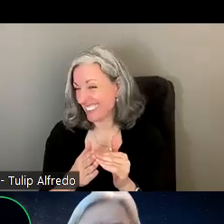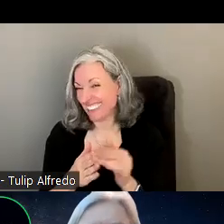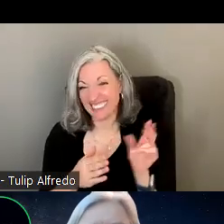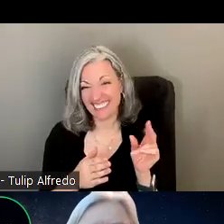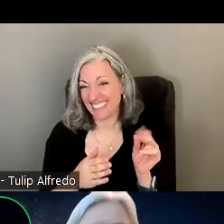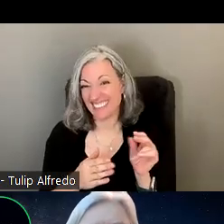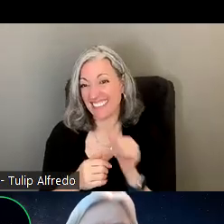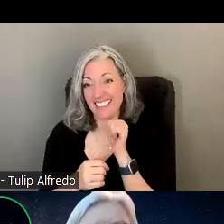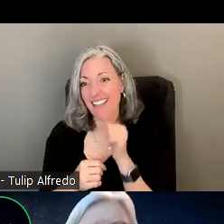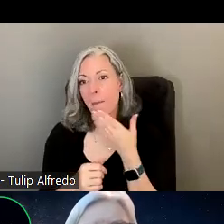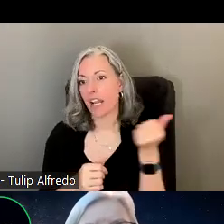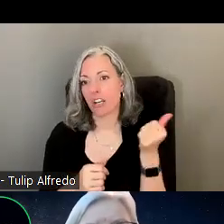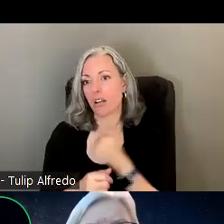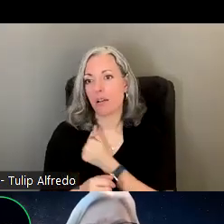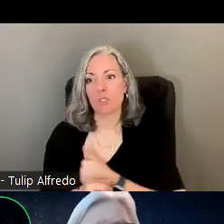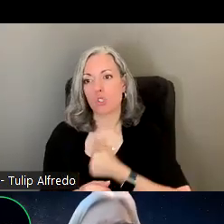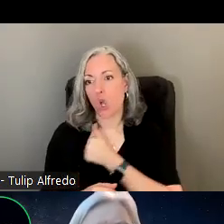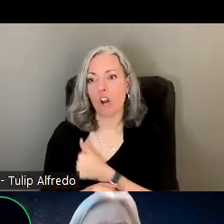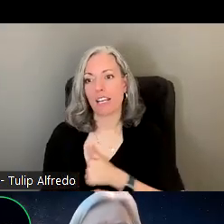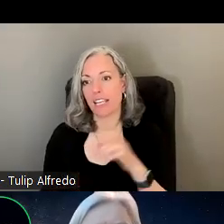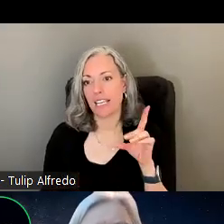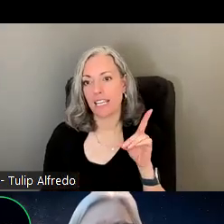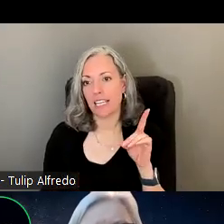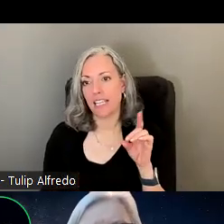is. Yes, I'm sorry, Deborah.